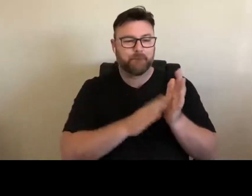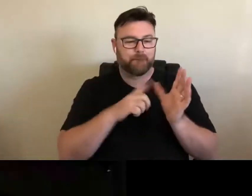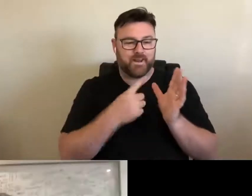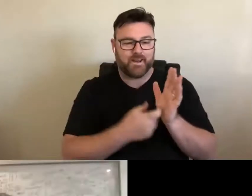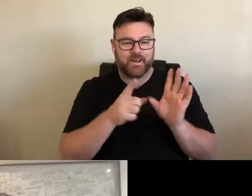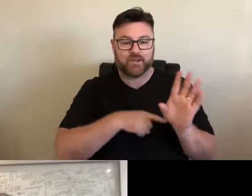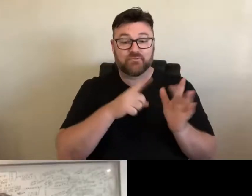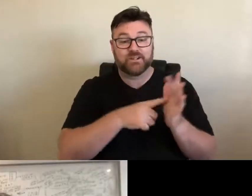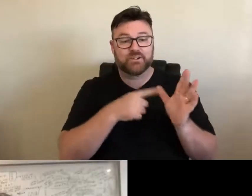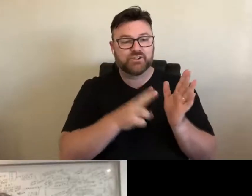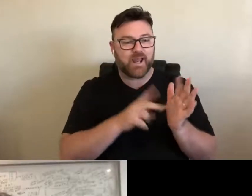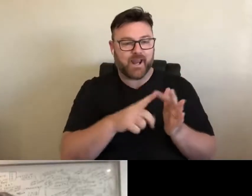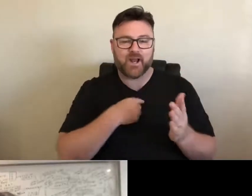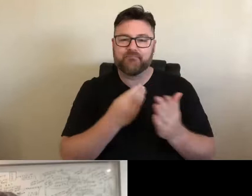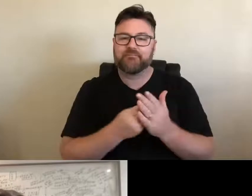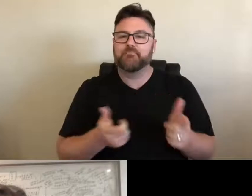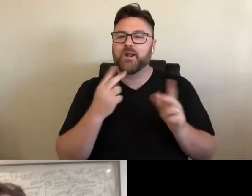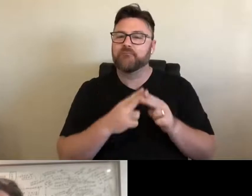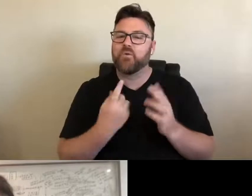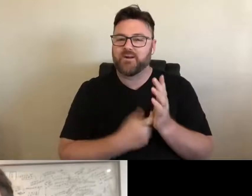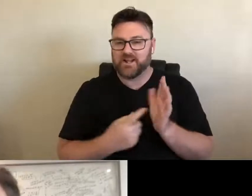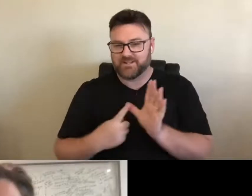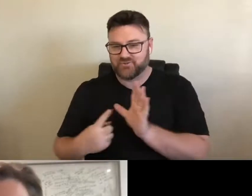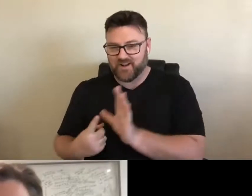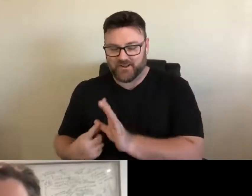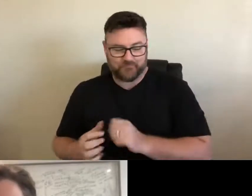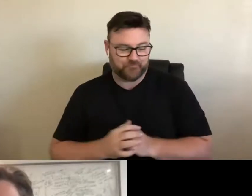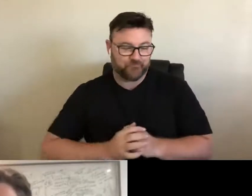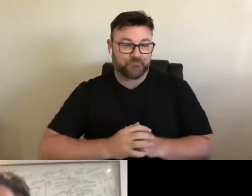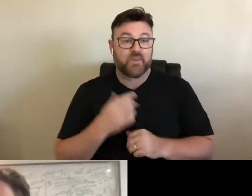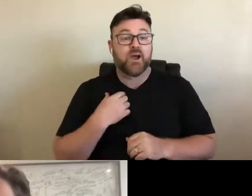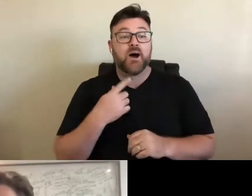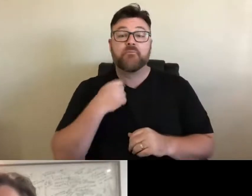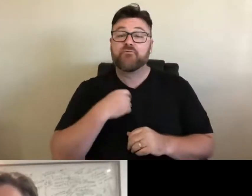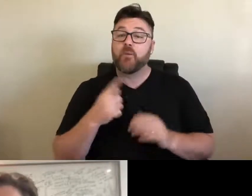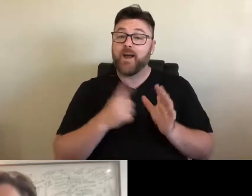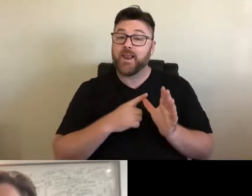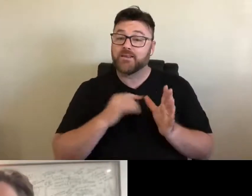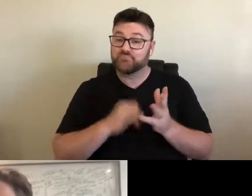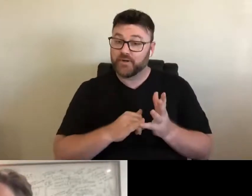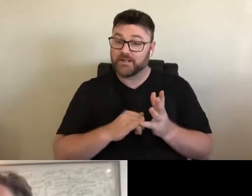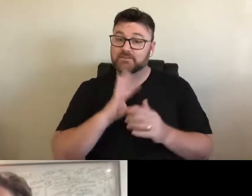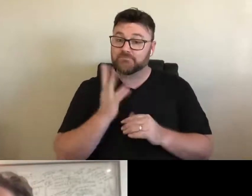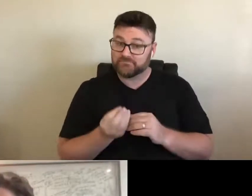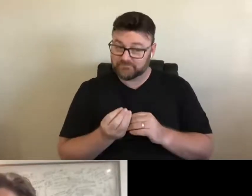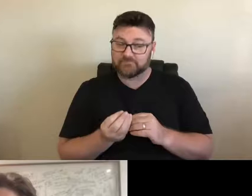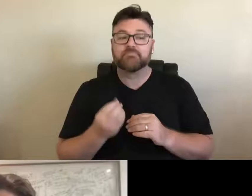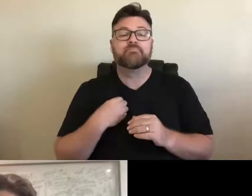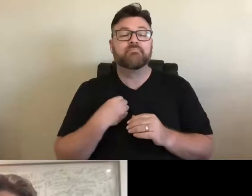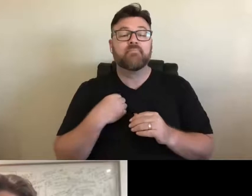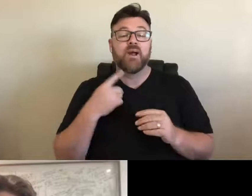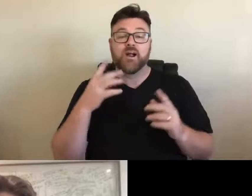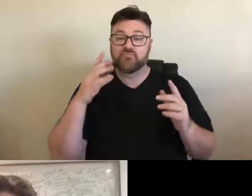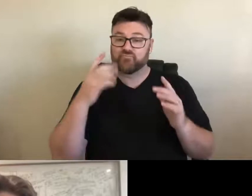Regional Arts Australia. I'm joining you today from Lepanto Alice Springs and I'm on Aranda country. Regional Arts